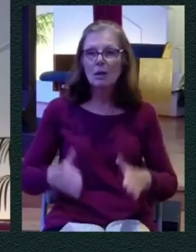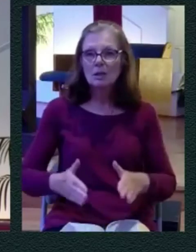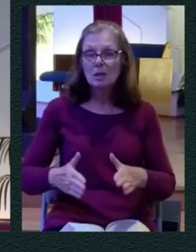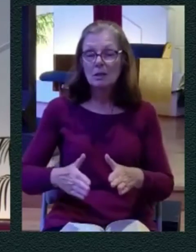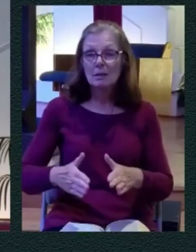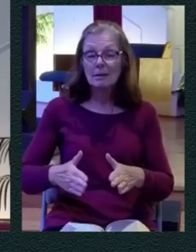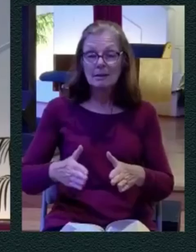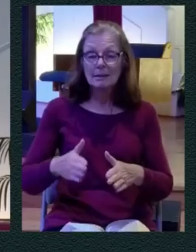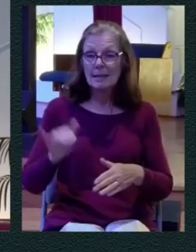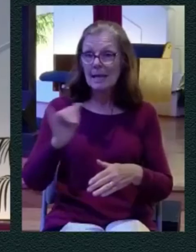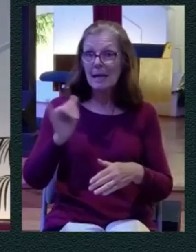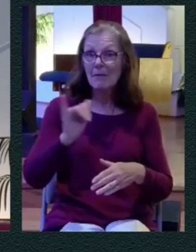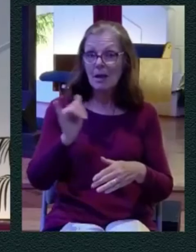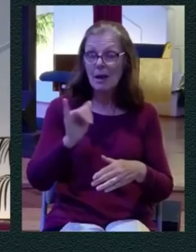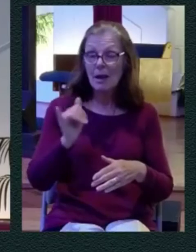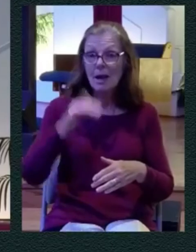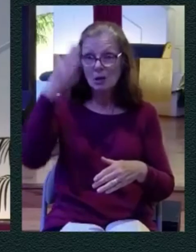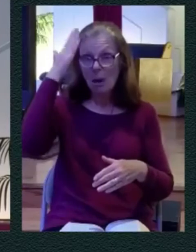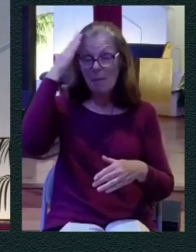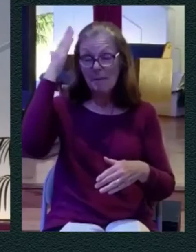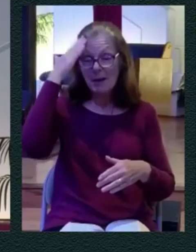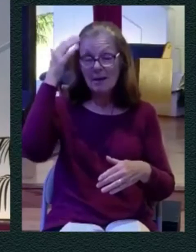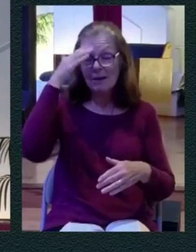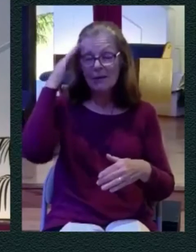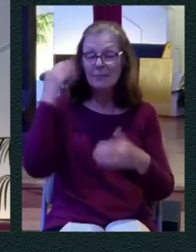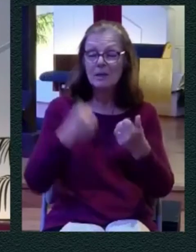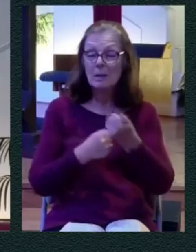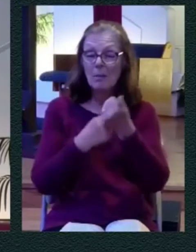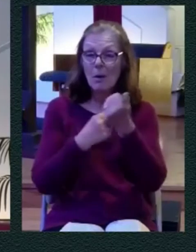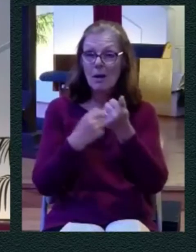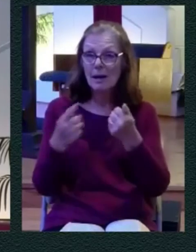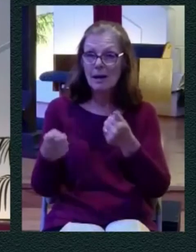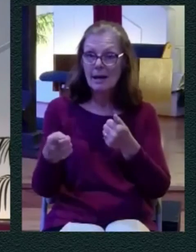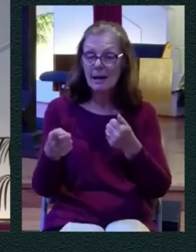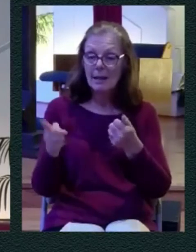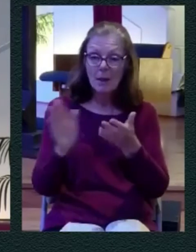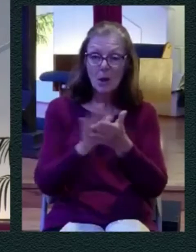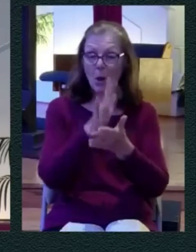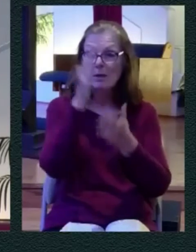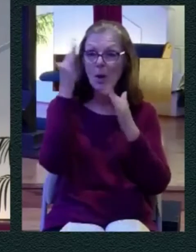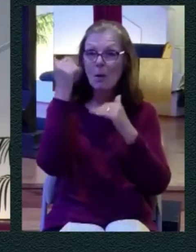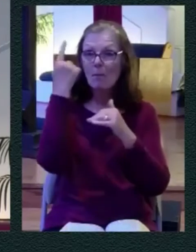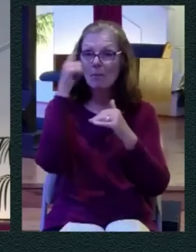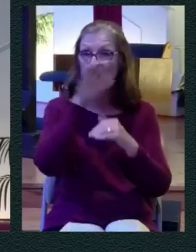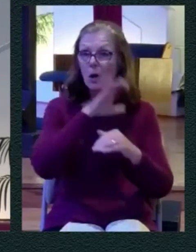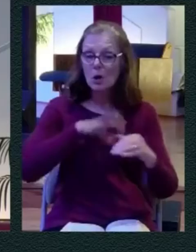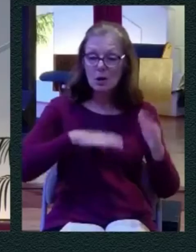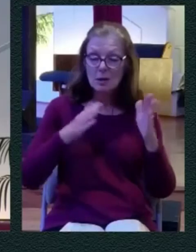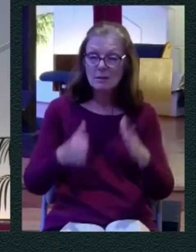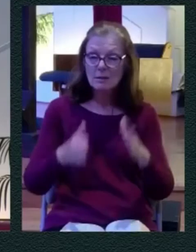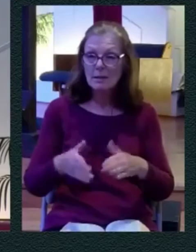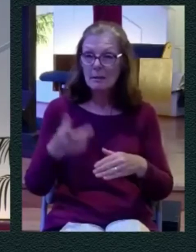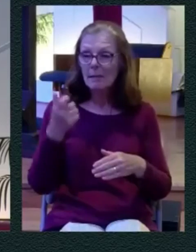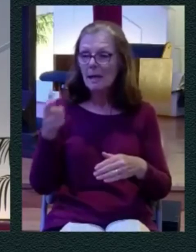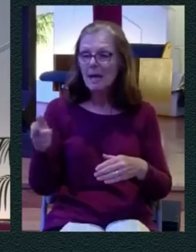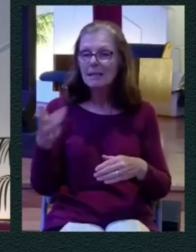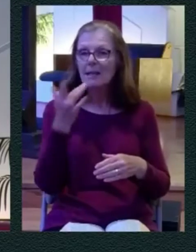Trump, the great and glorious hope of the Christians, because he seems to favor our